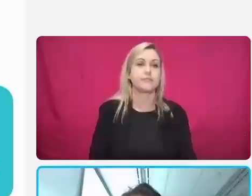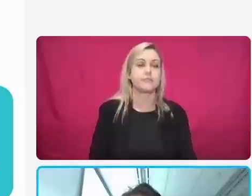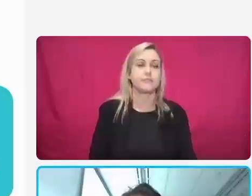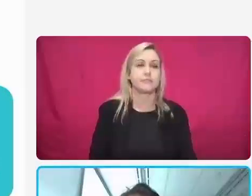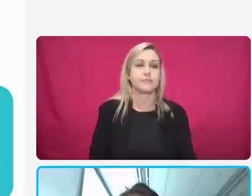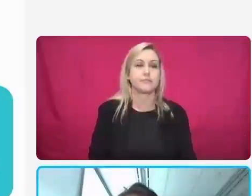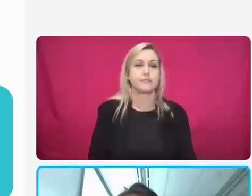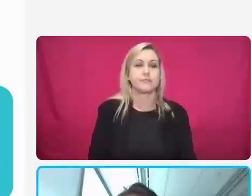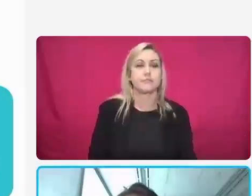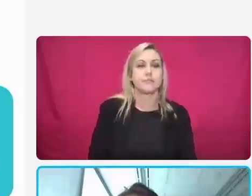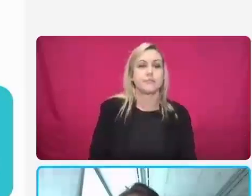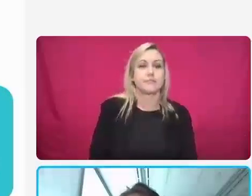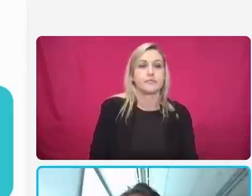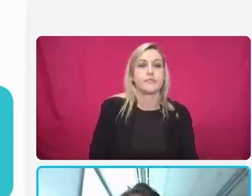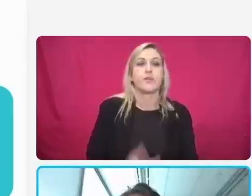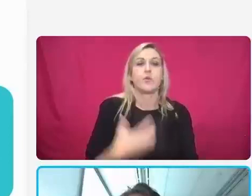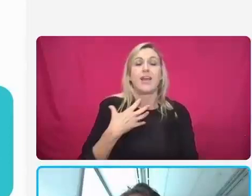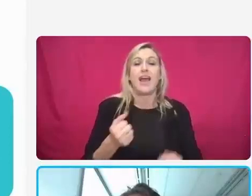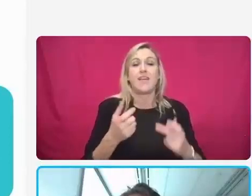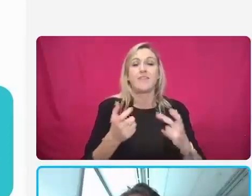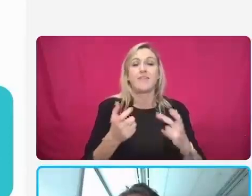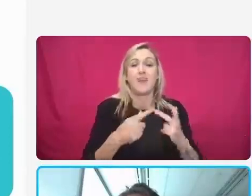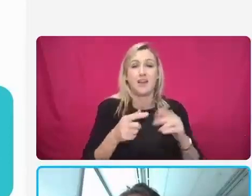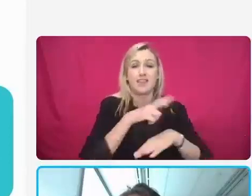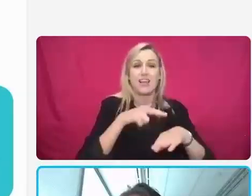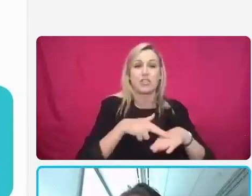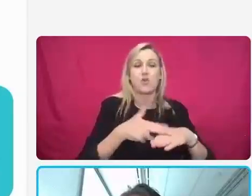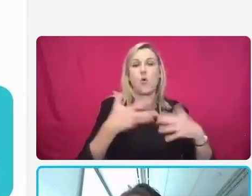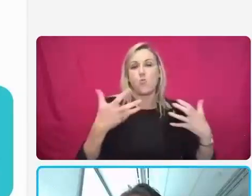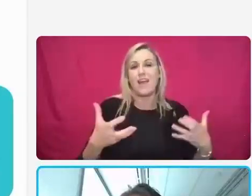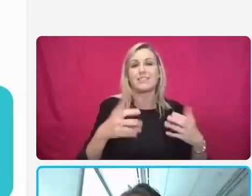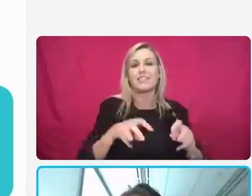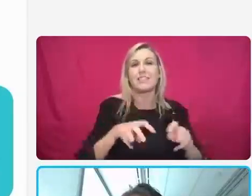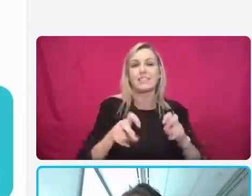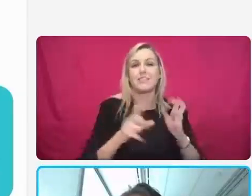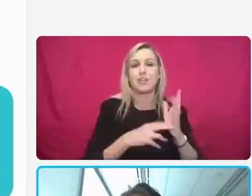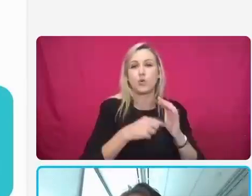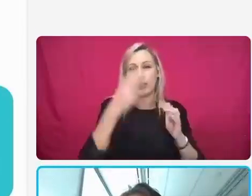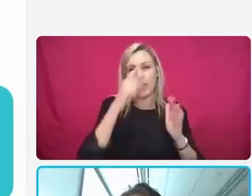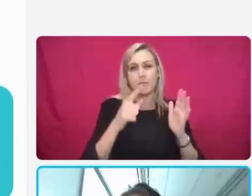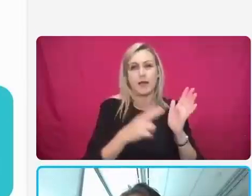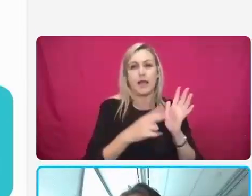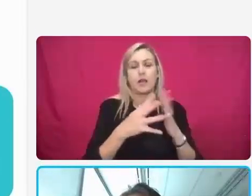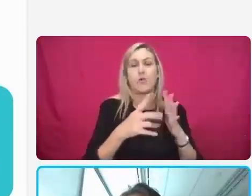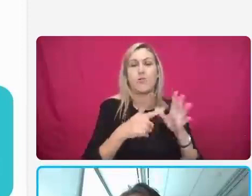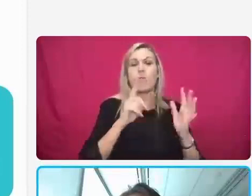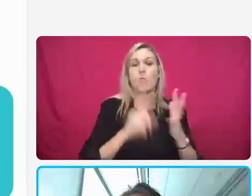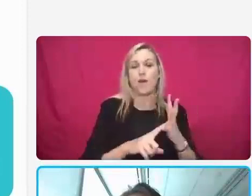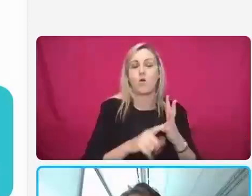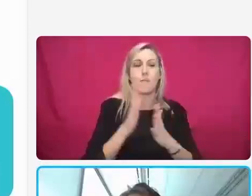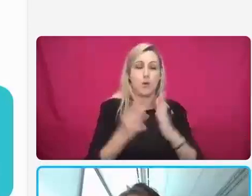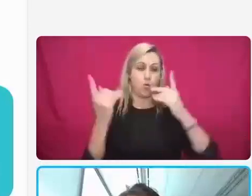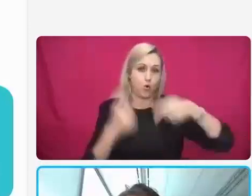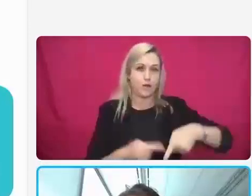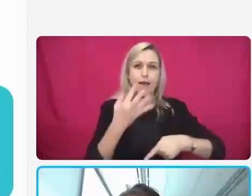The National Weighted Activity Units, or NWALs, that are to be applied in AN-ACC are relative values that determine the amount paid for